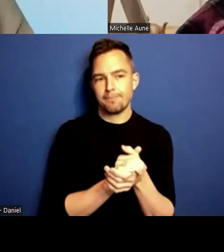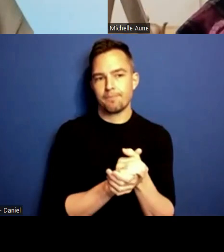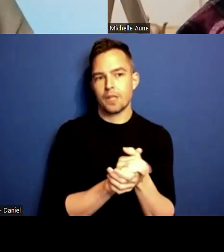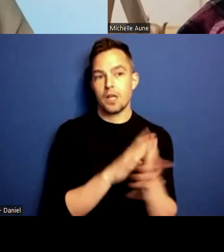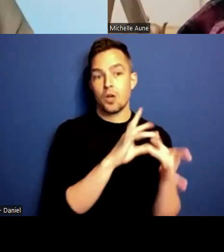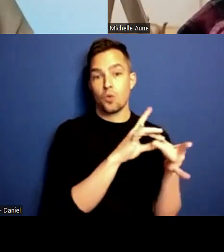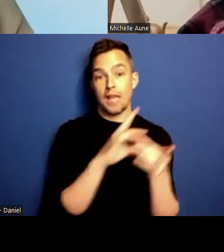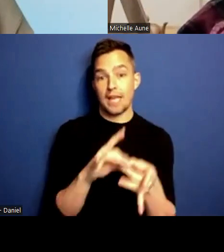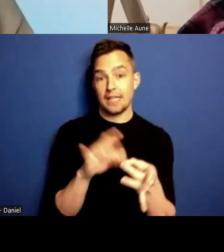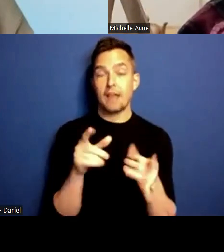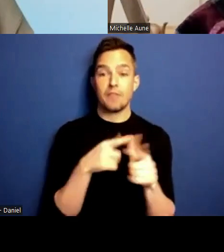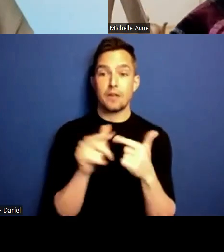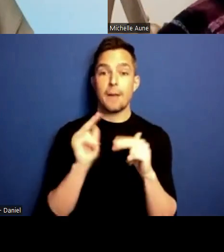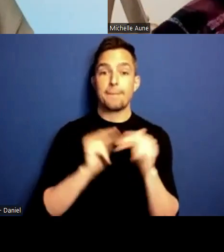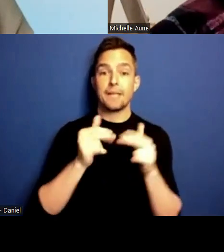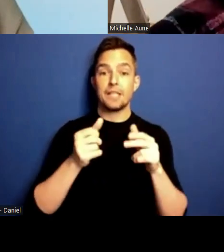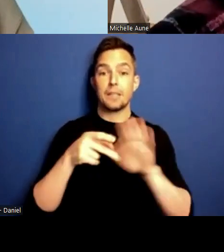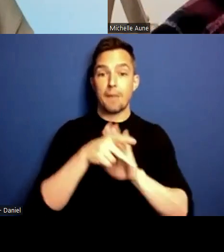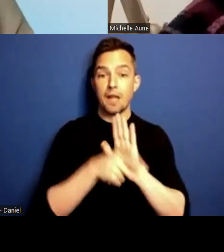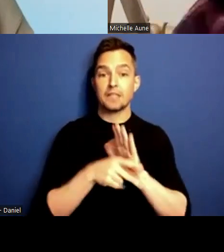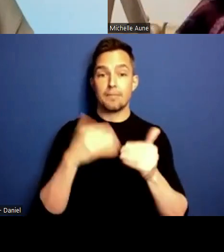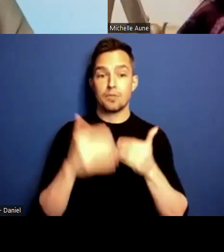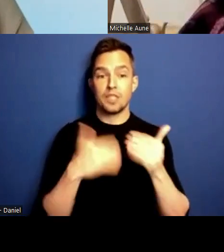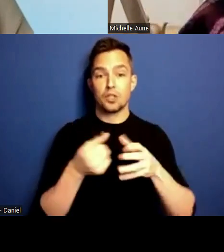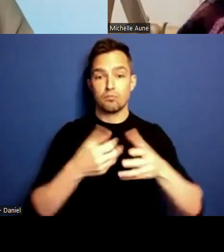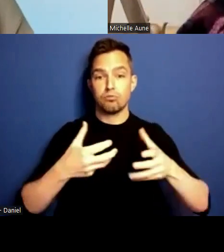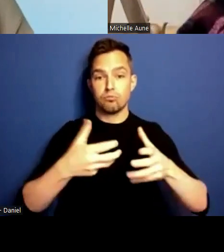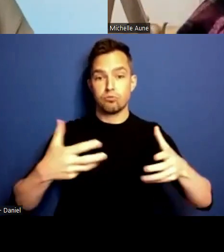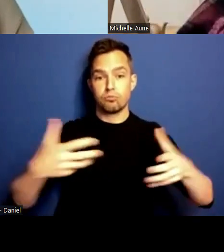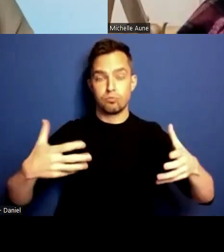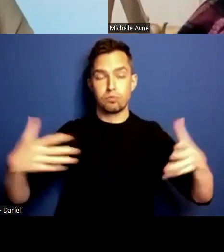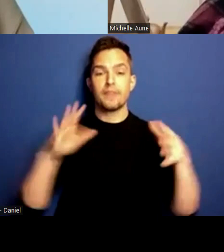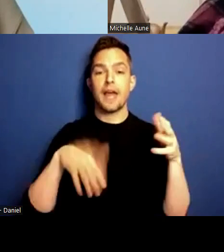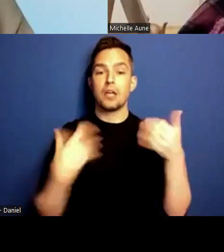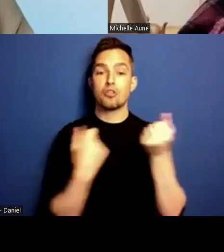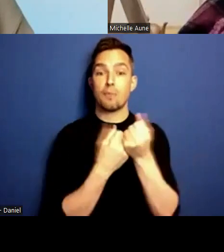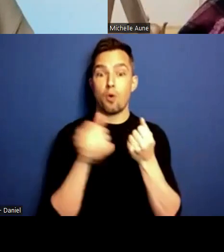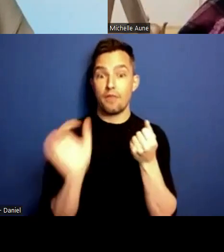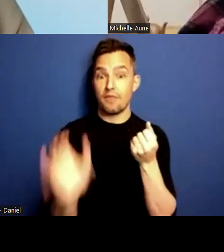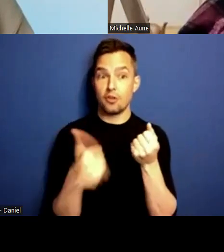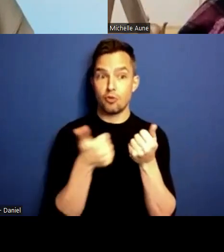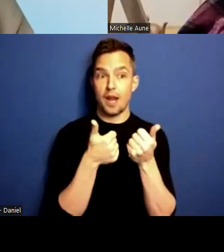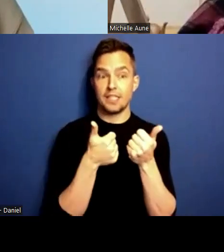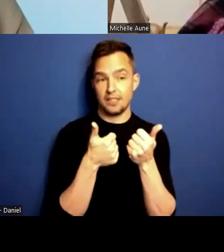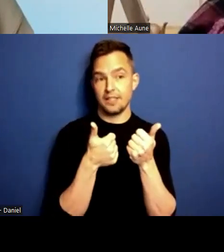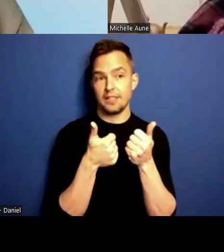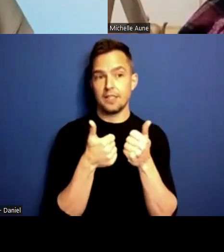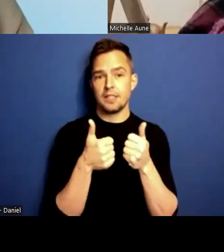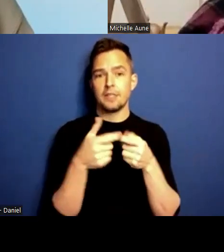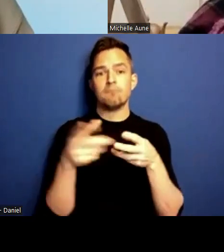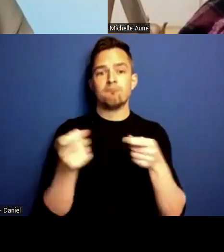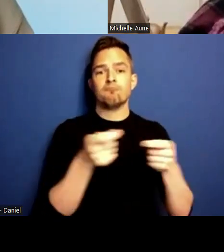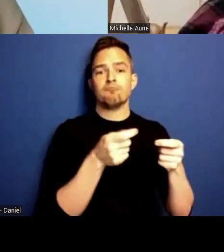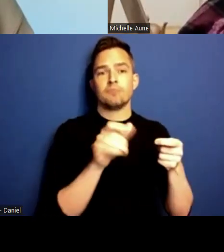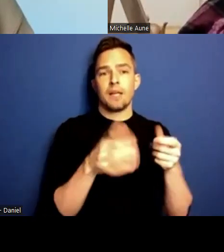Tied to that then is then building out the policies and procedures that support that, and trying to get in front of those as much as possible.